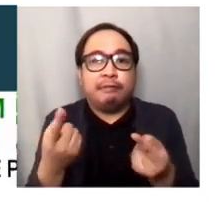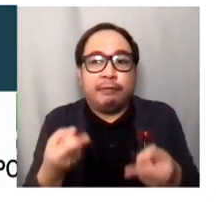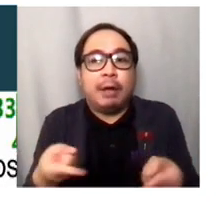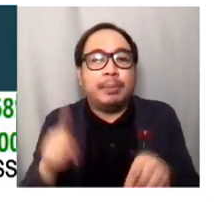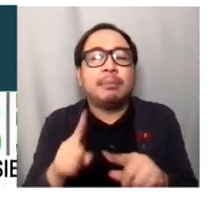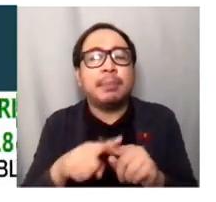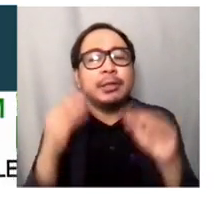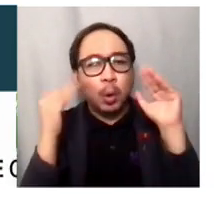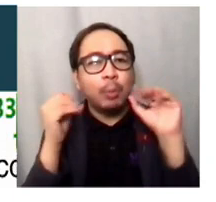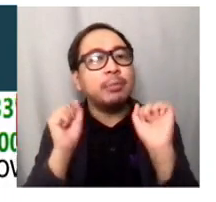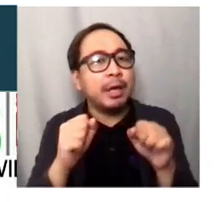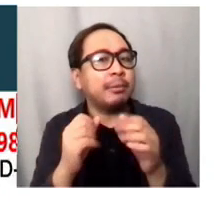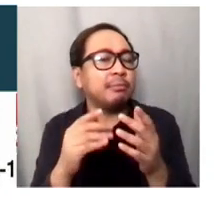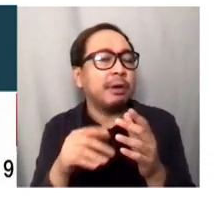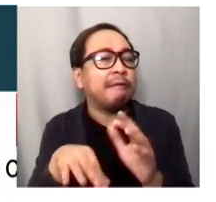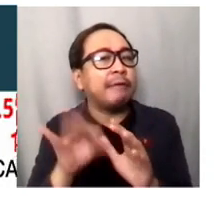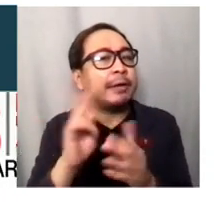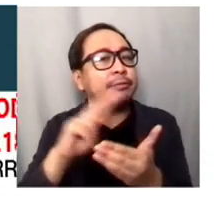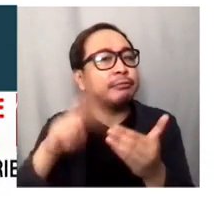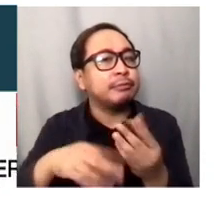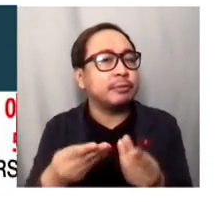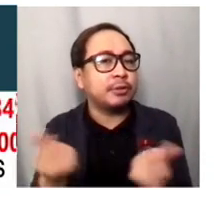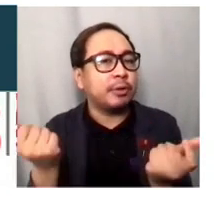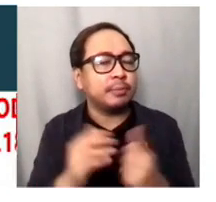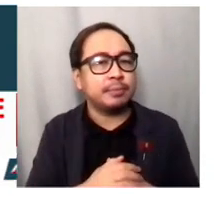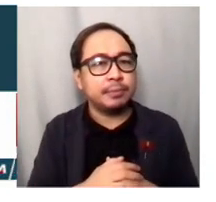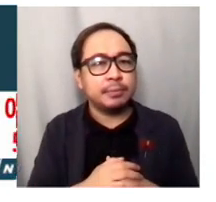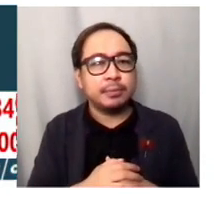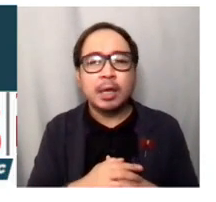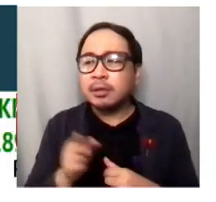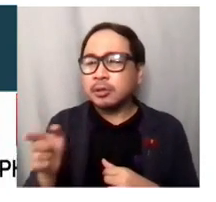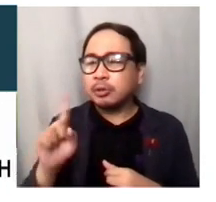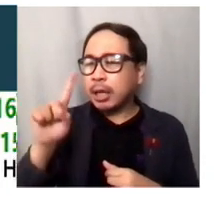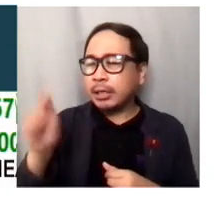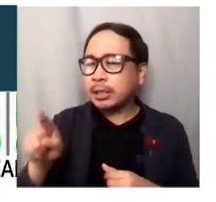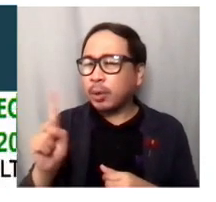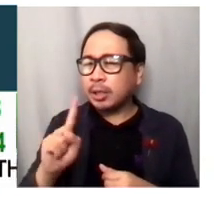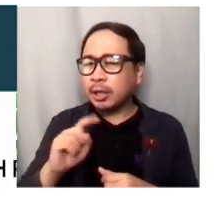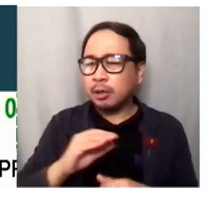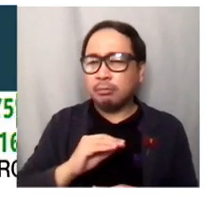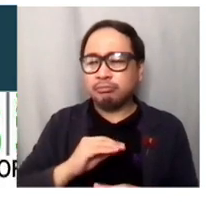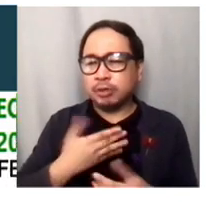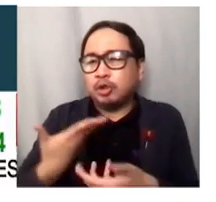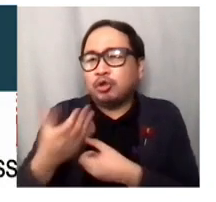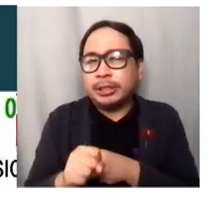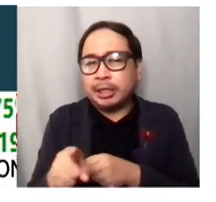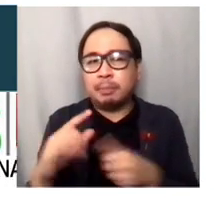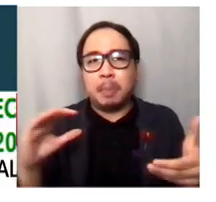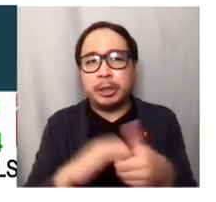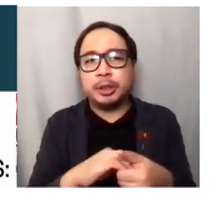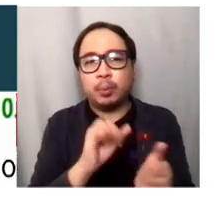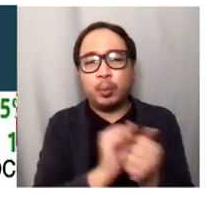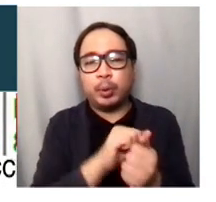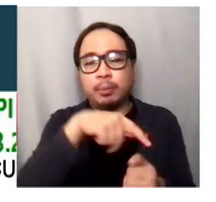them. Attorney Cayosa, what gives you confidence in this partnership with the Philippine National Police,